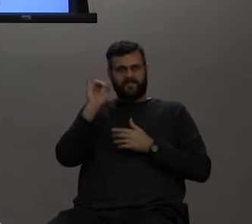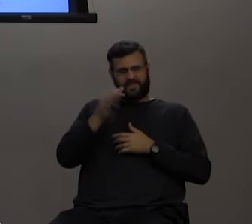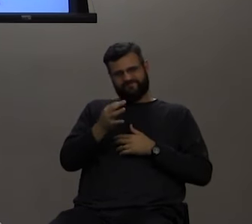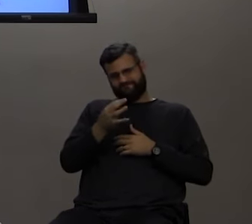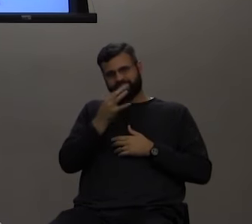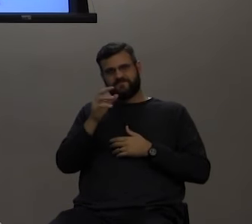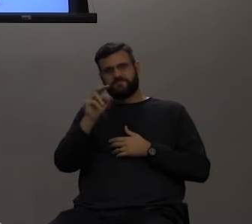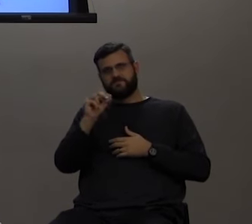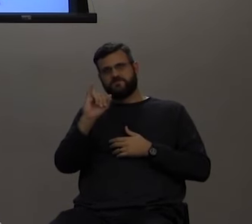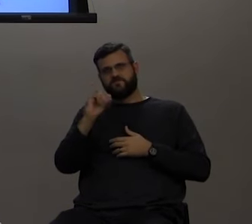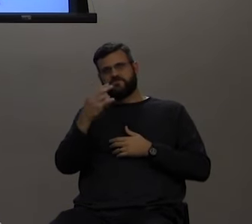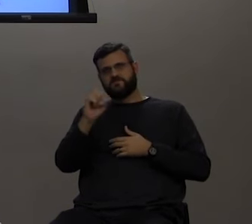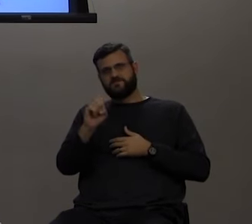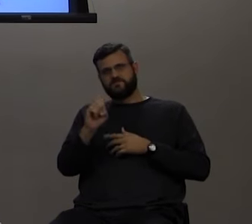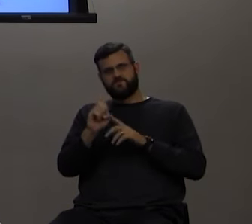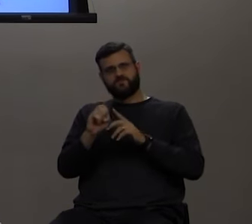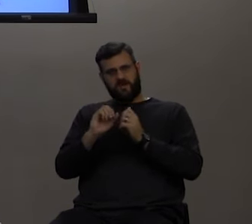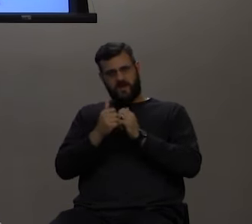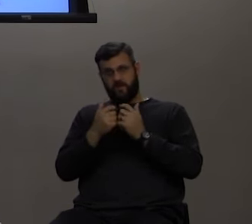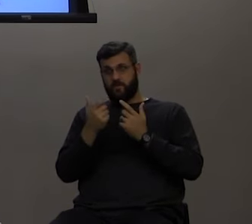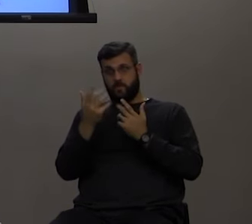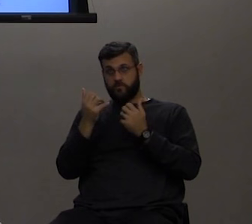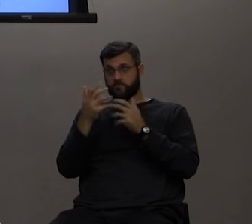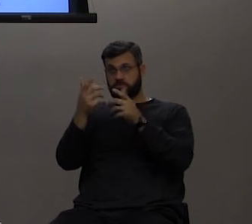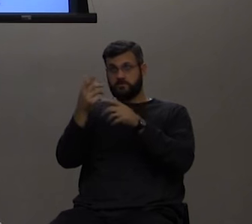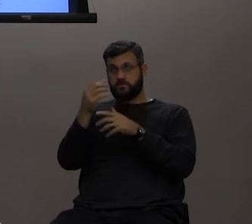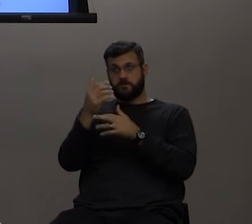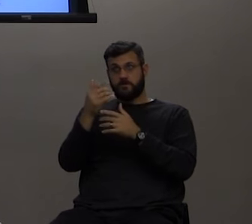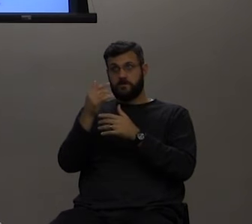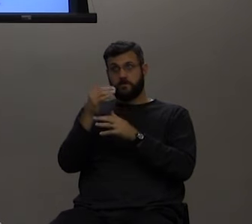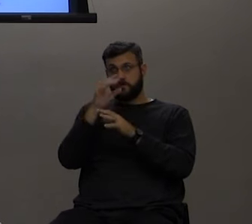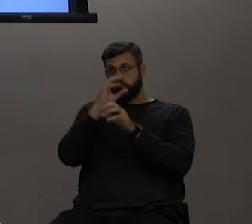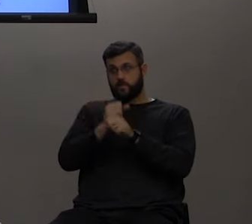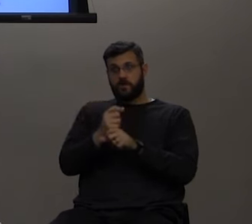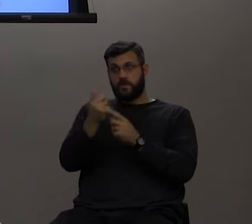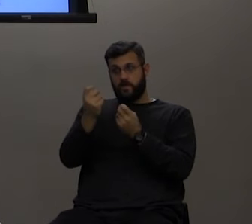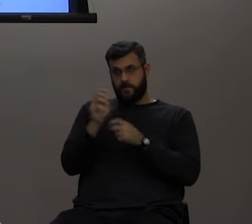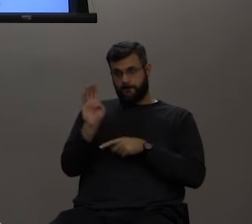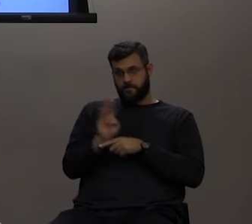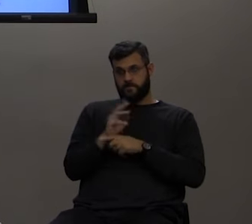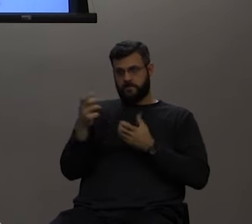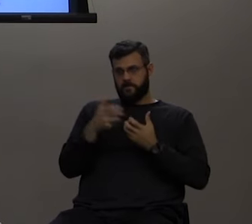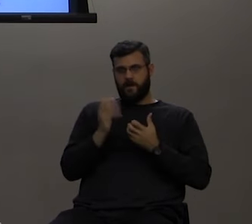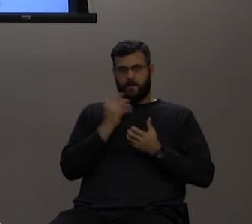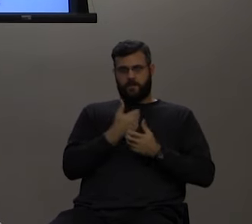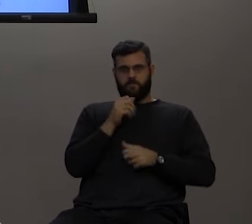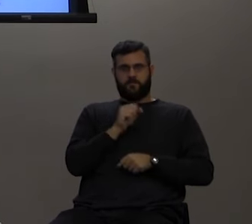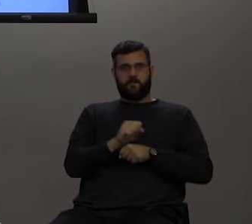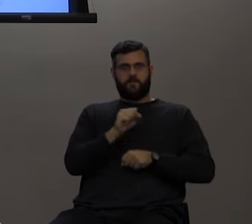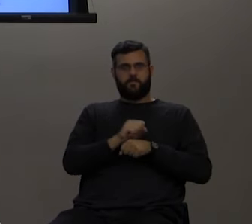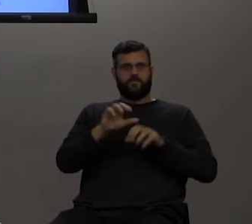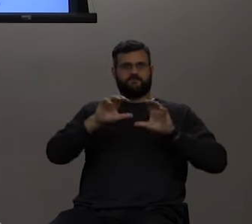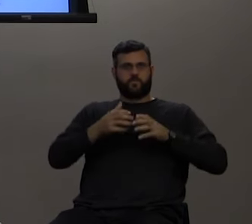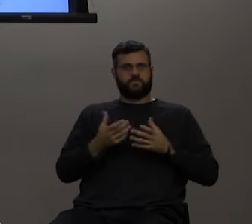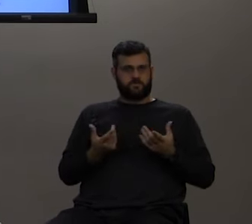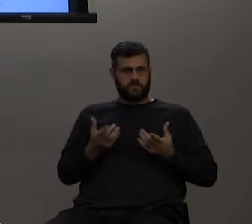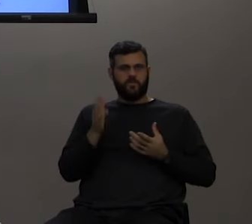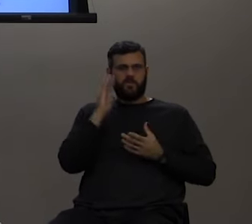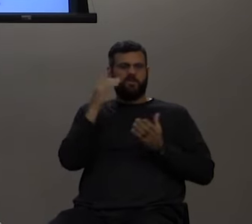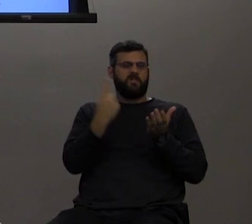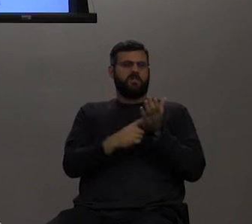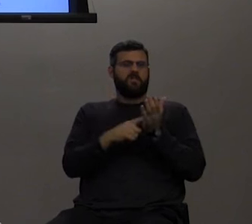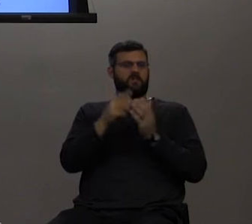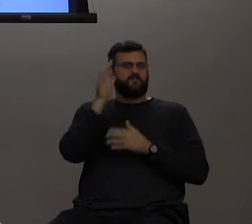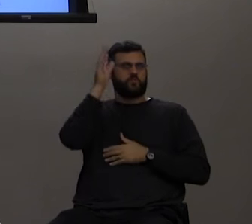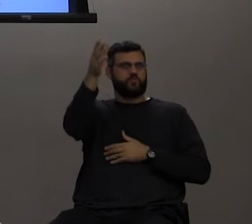then ensure that what we're trying to attract is compatible with our labor force? And we're going to talk about this as well, but at a